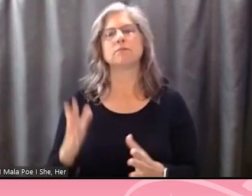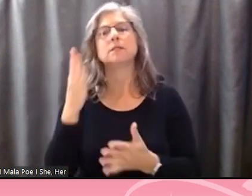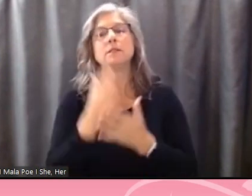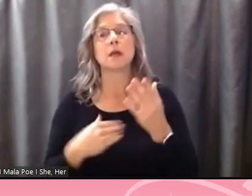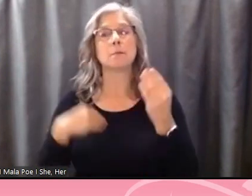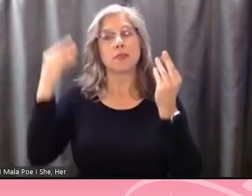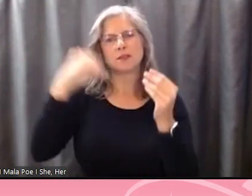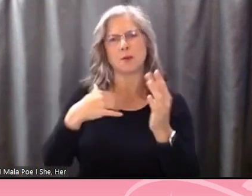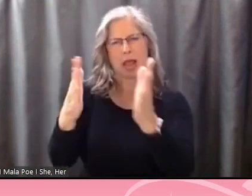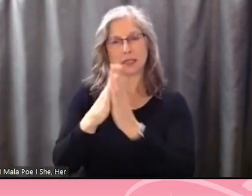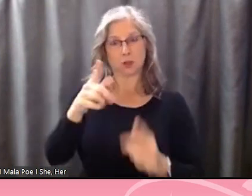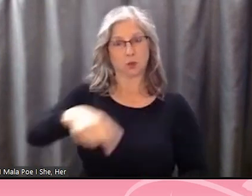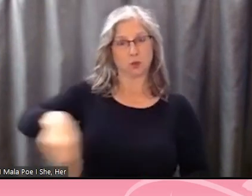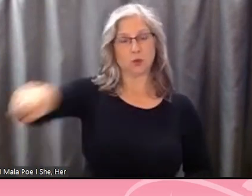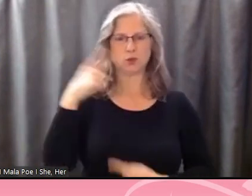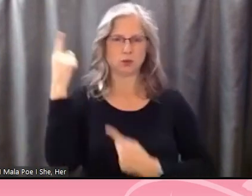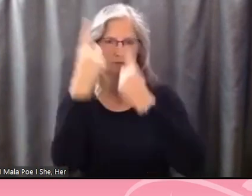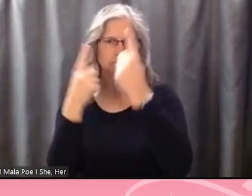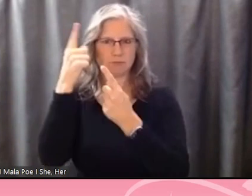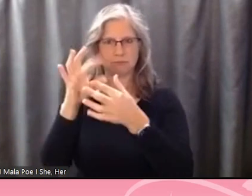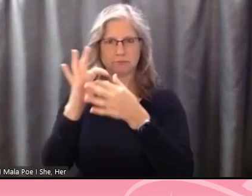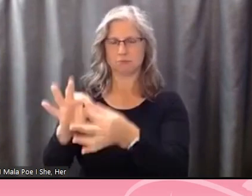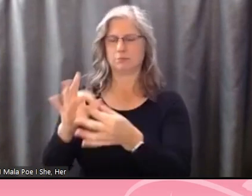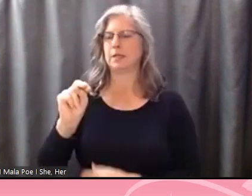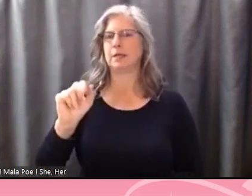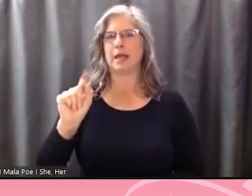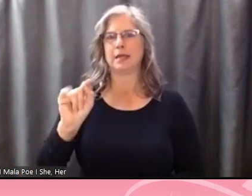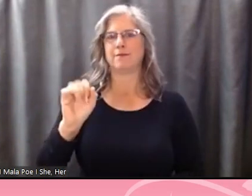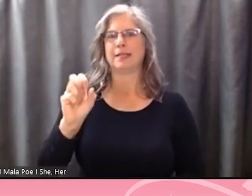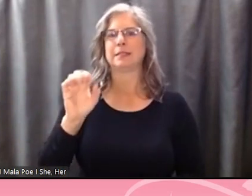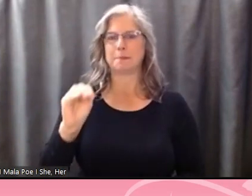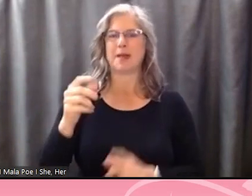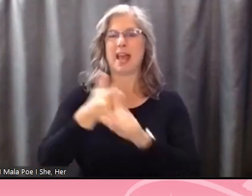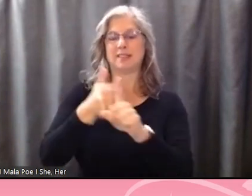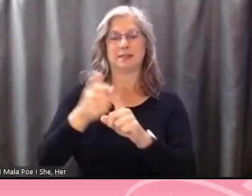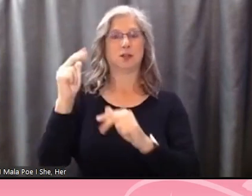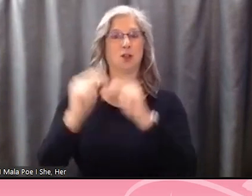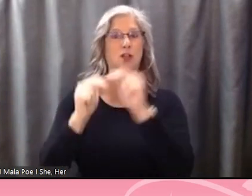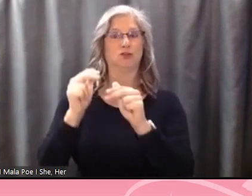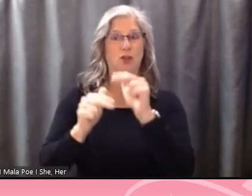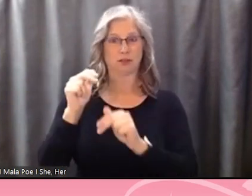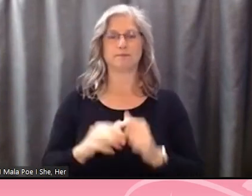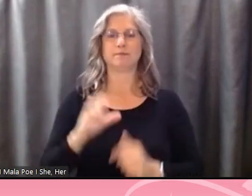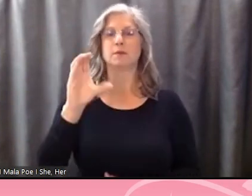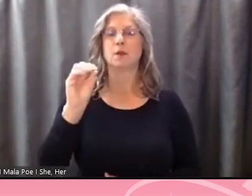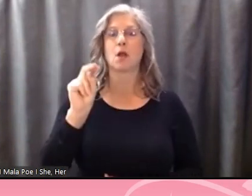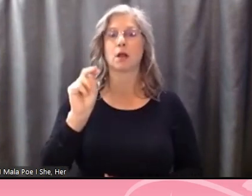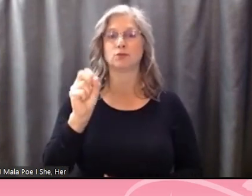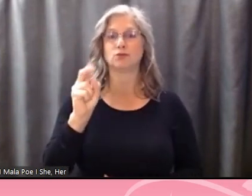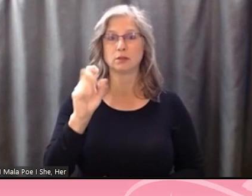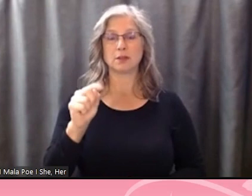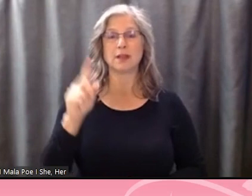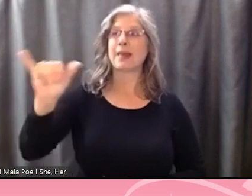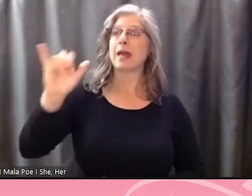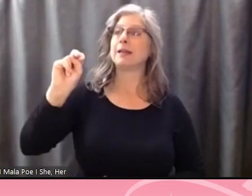would ask you to consider about nativism as a construct. First, the native speaker is